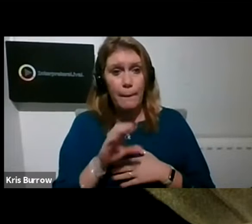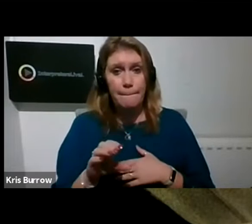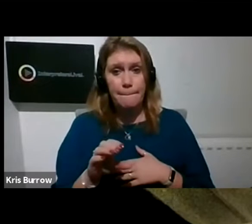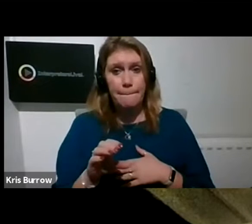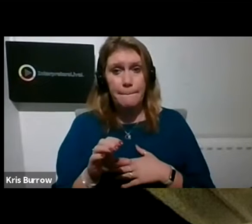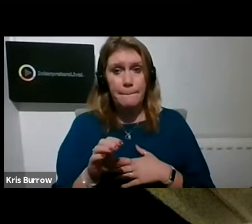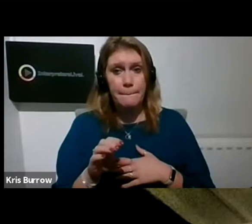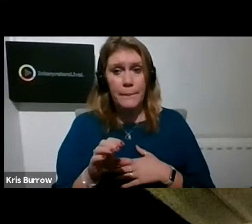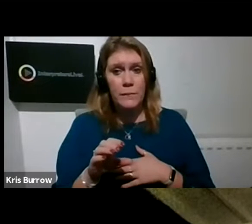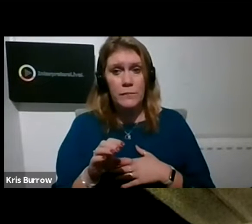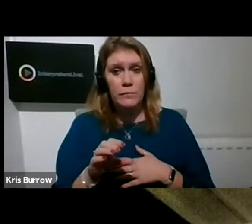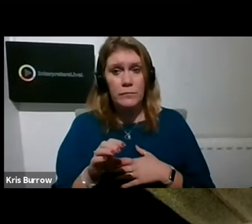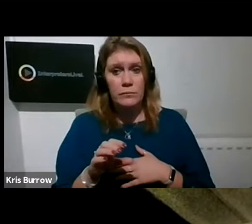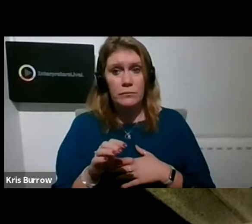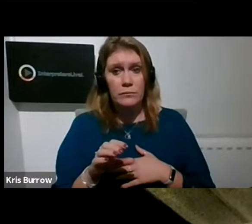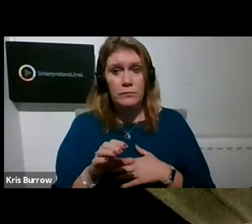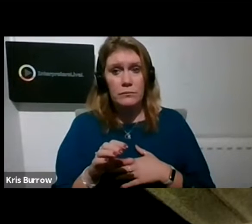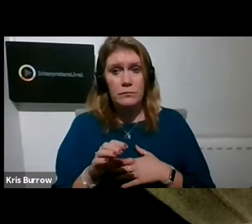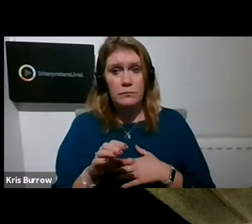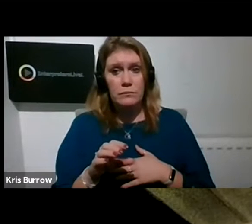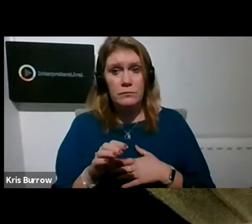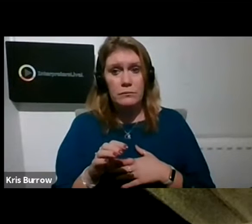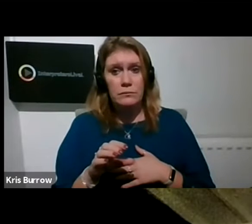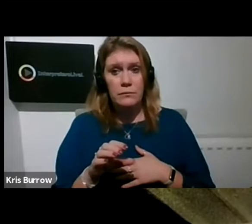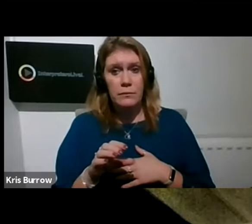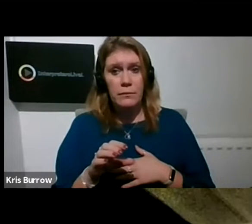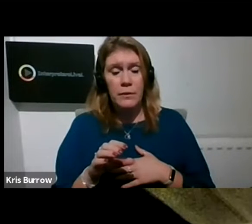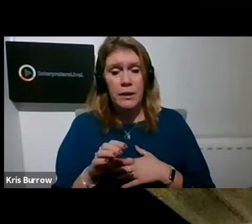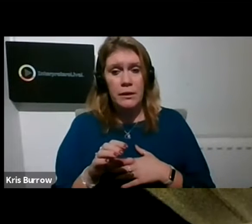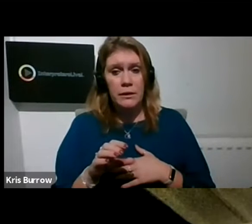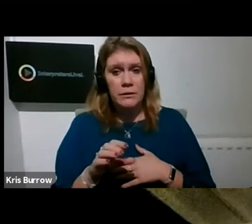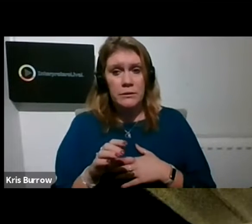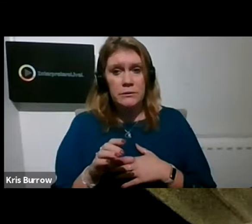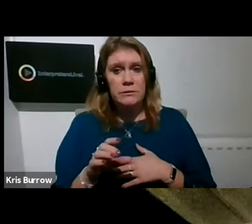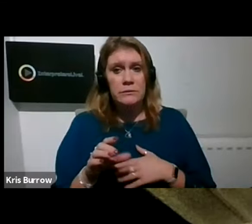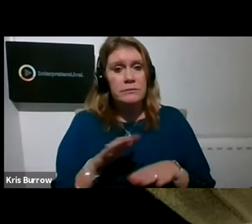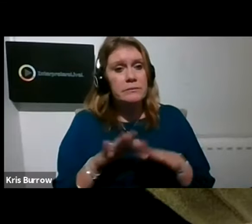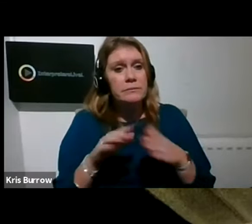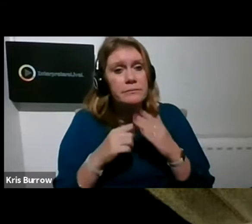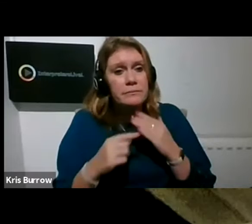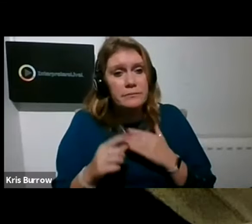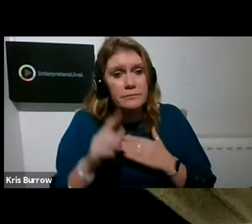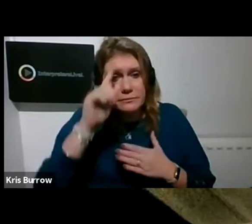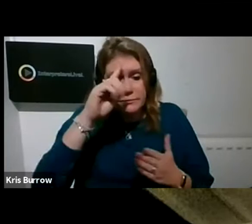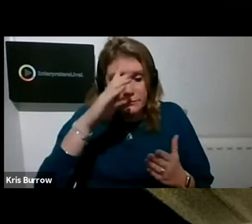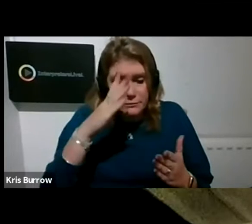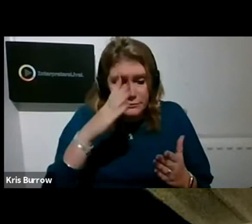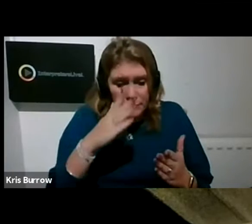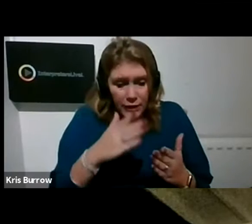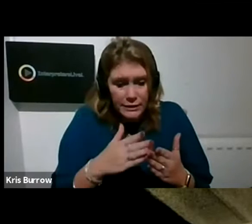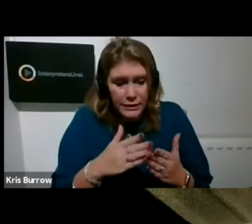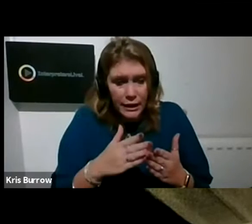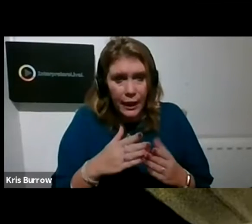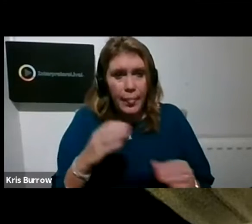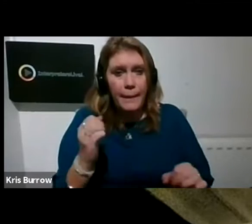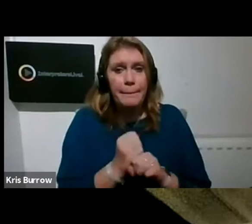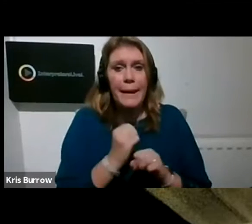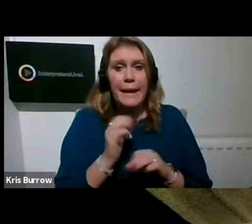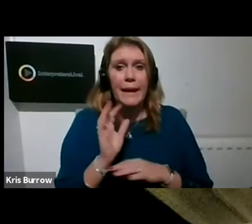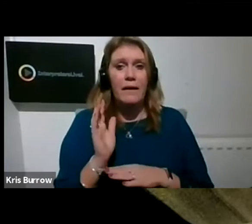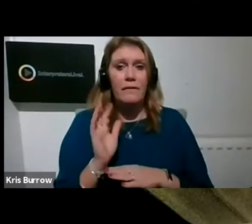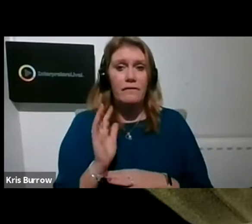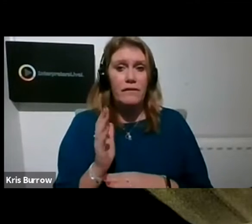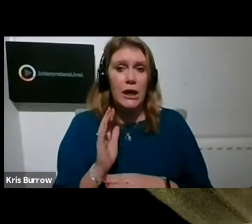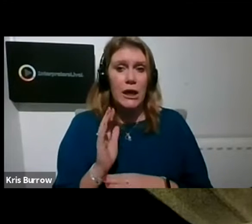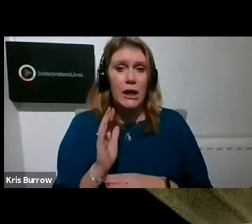That um, that we not only did we decide that, you know, making a film is